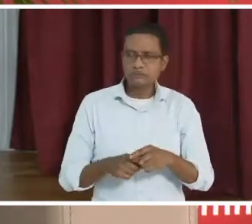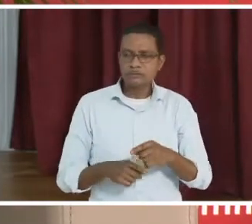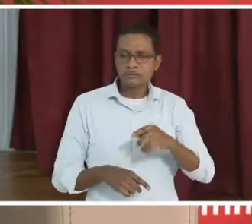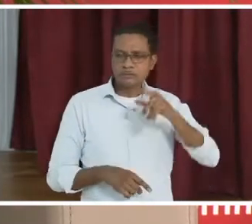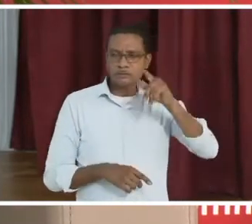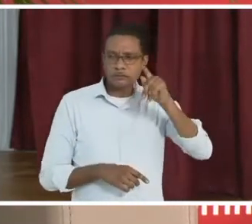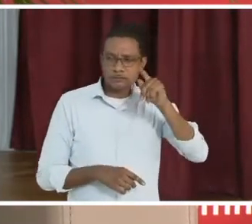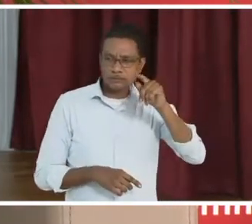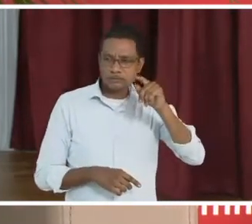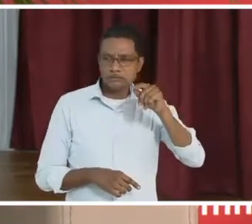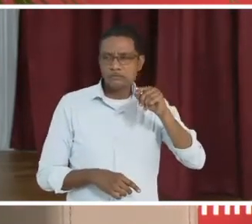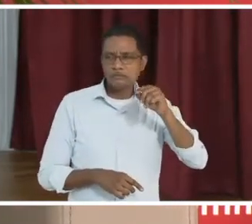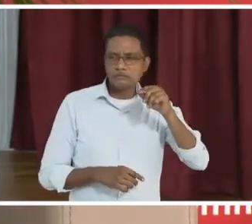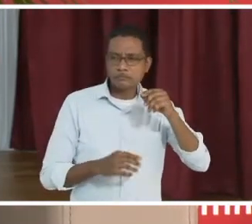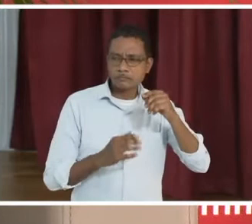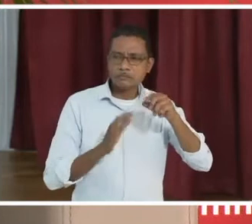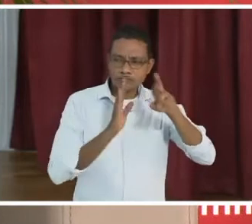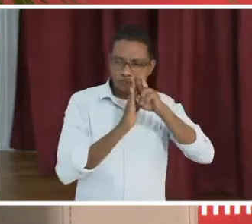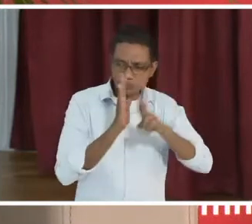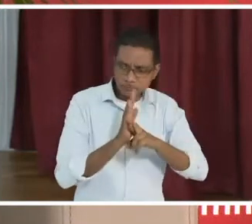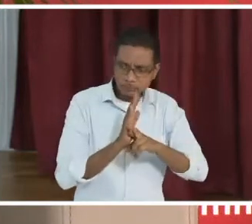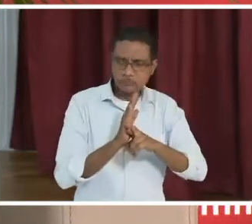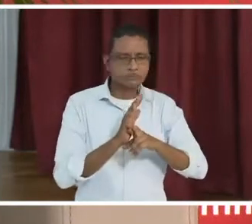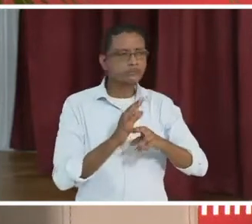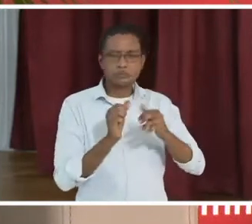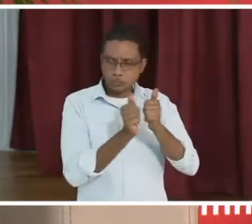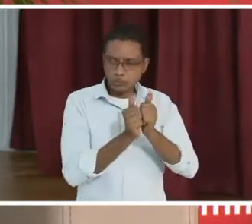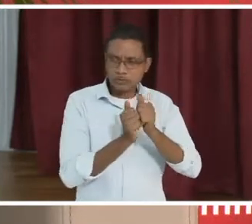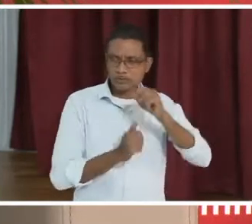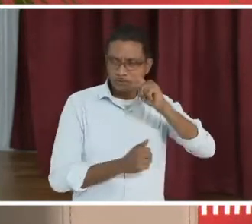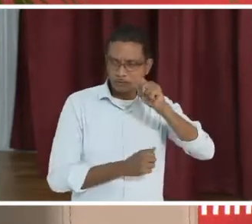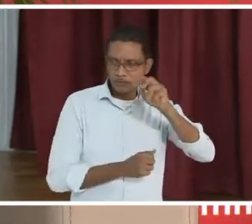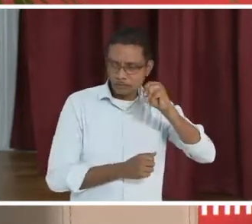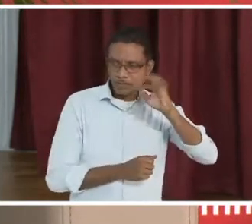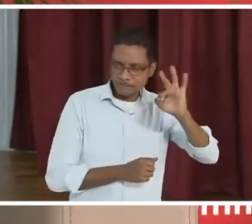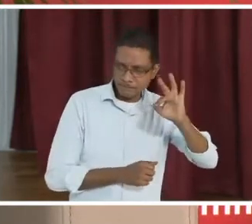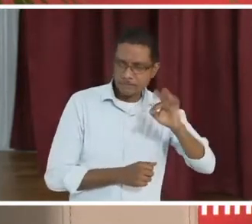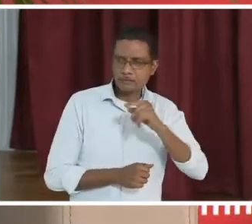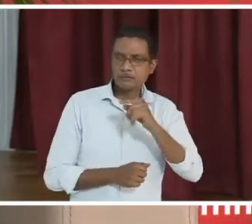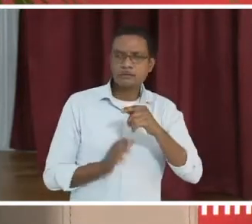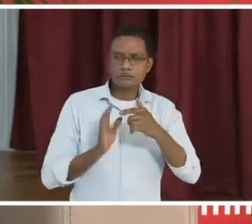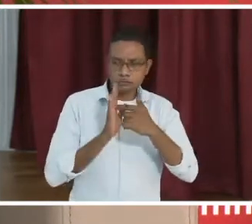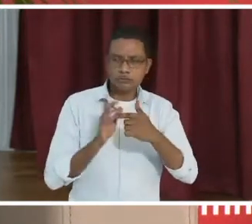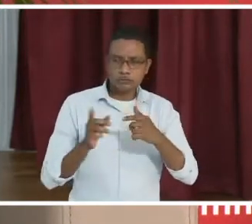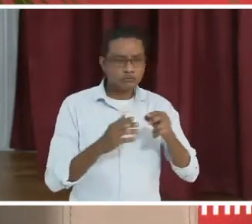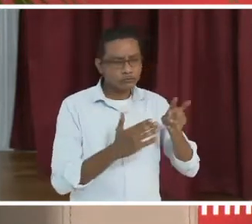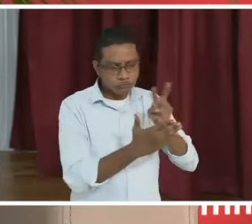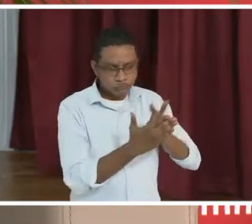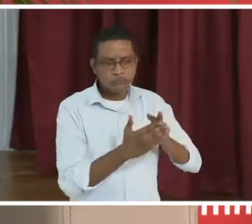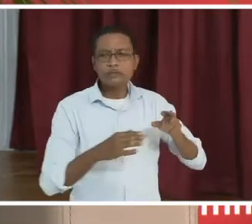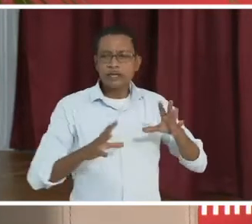Ttmf. Pretty much it tells you everything that you would have spoken about verbally before. Right. Right? So it's now in writing, you accept that